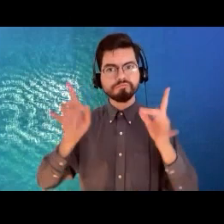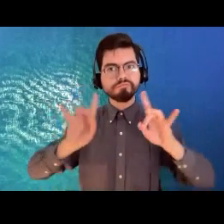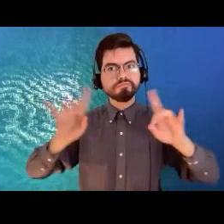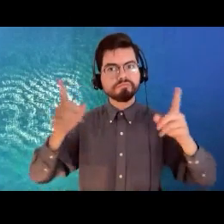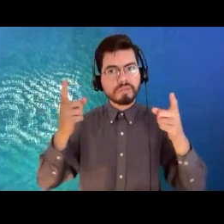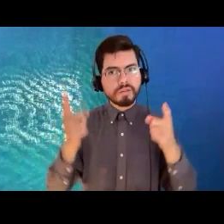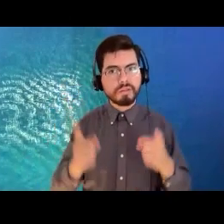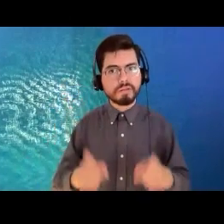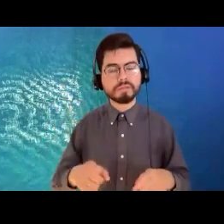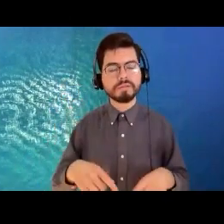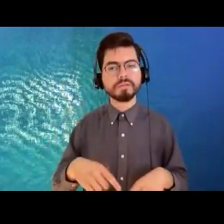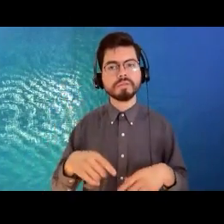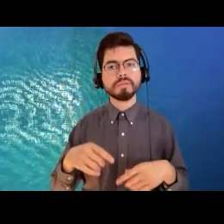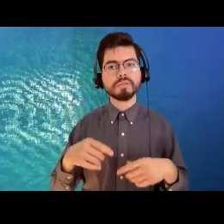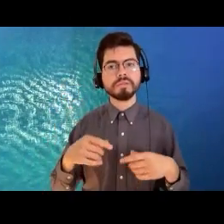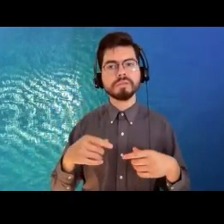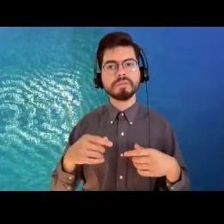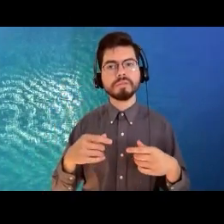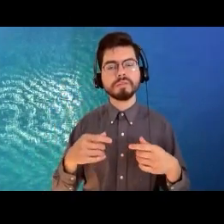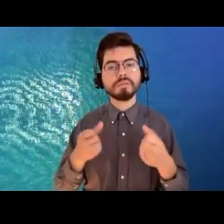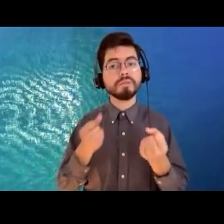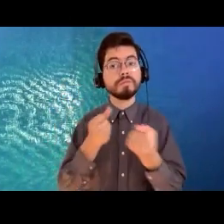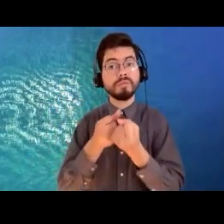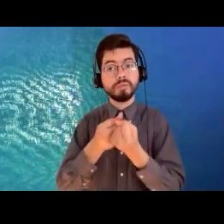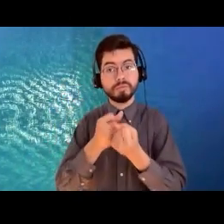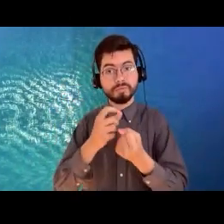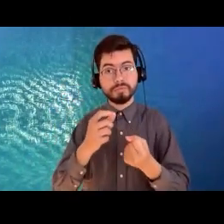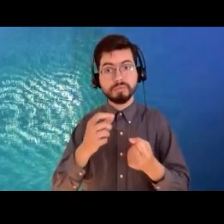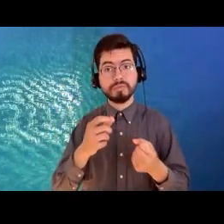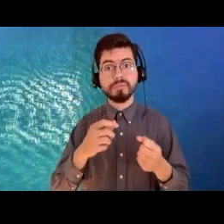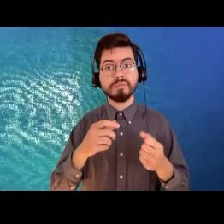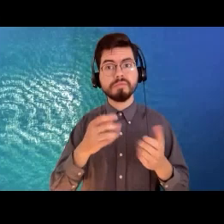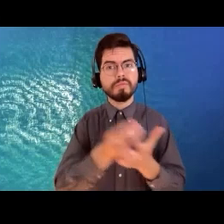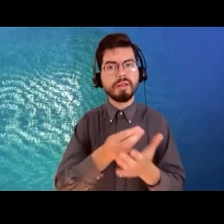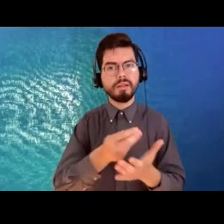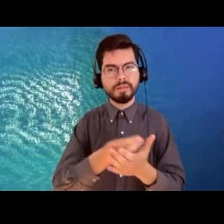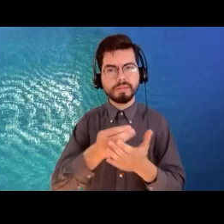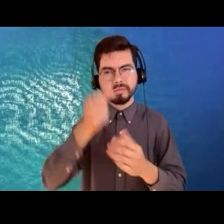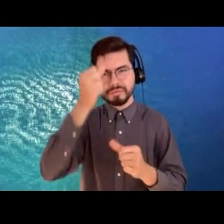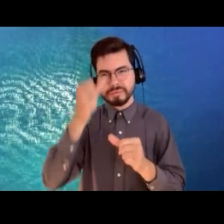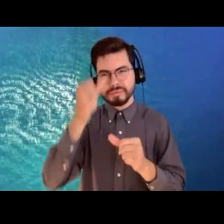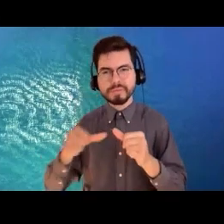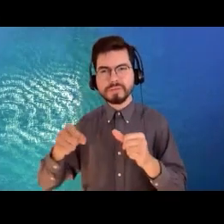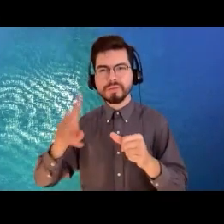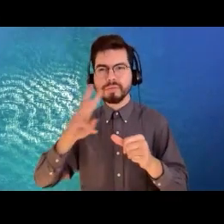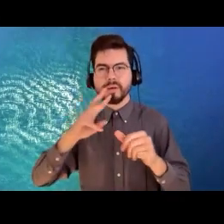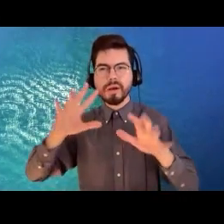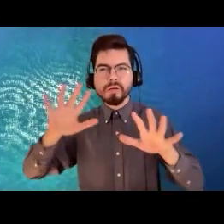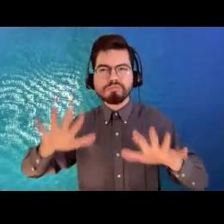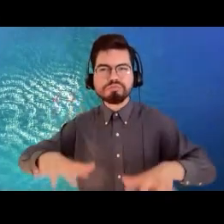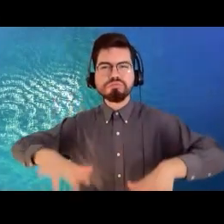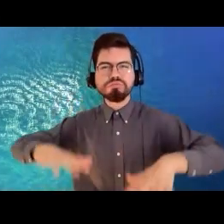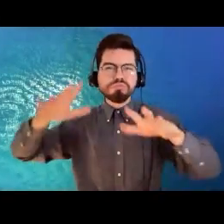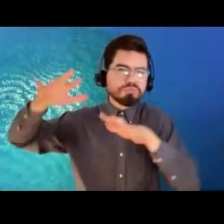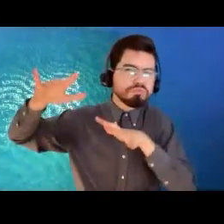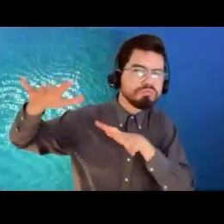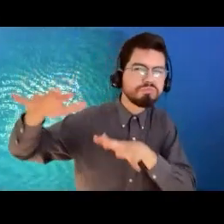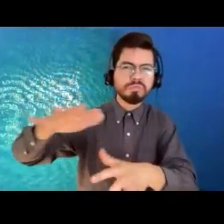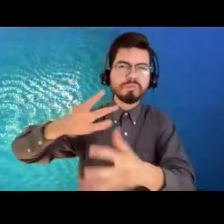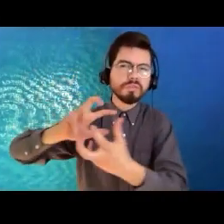to rebuild where the flood really hit those sections of that road.